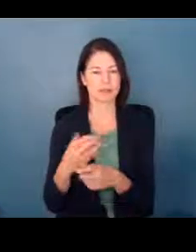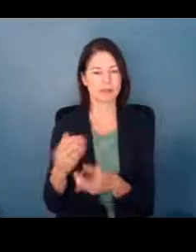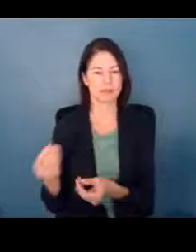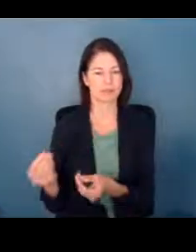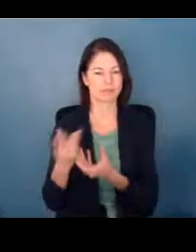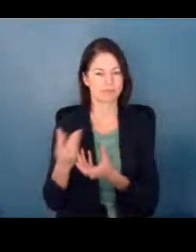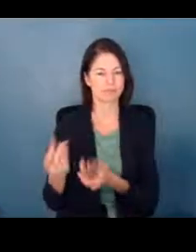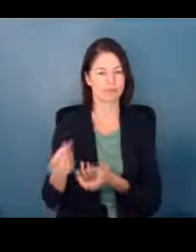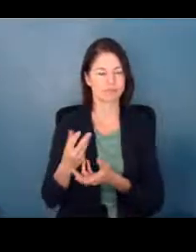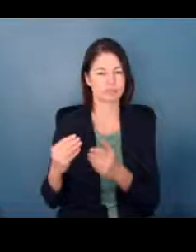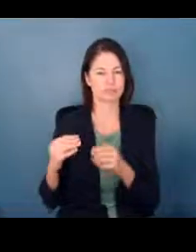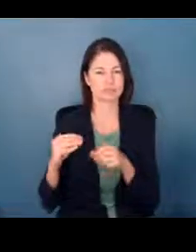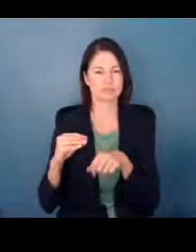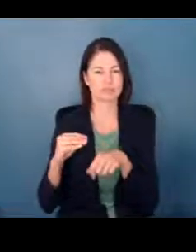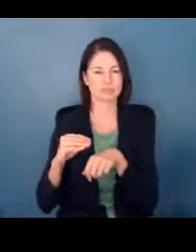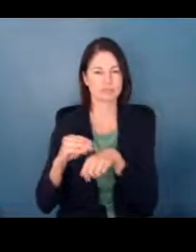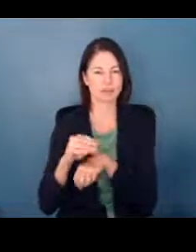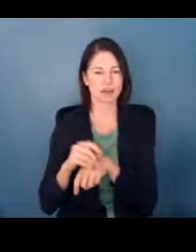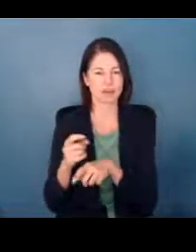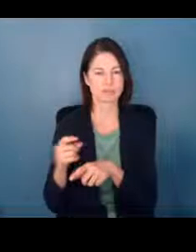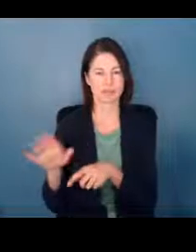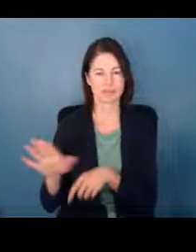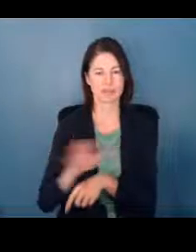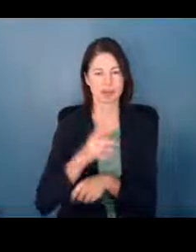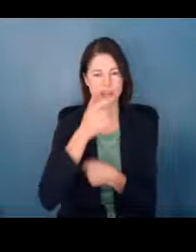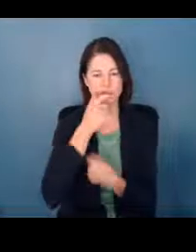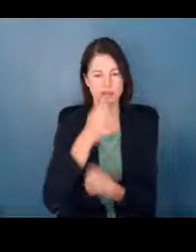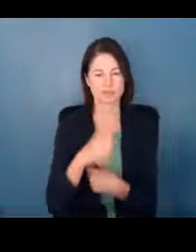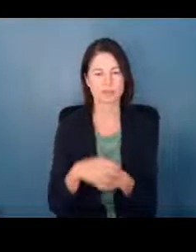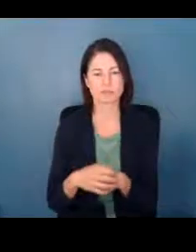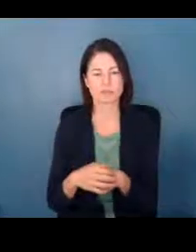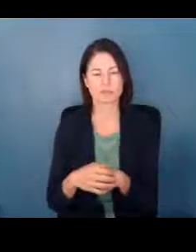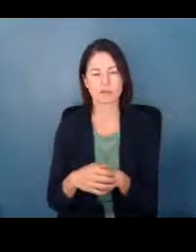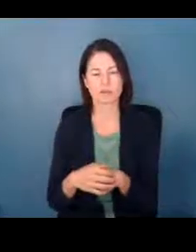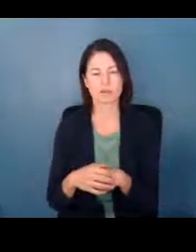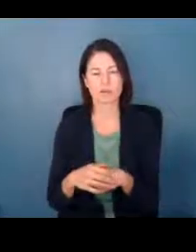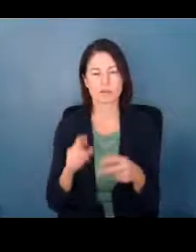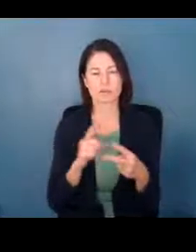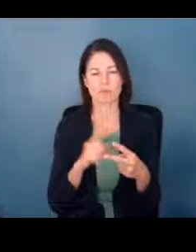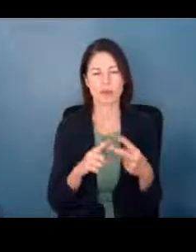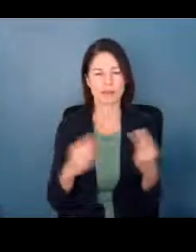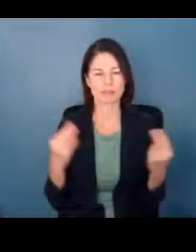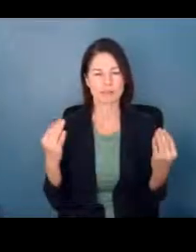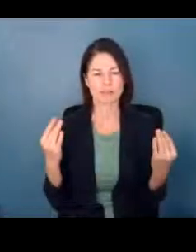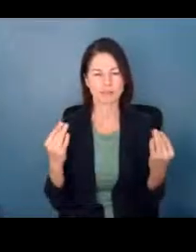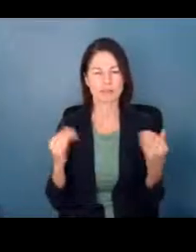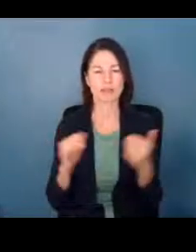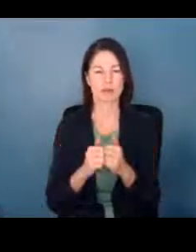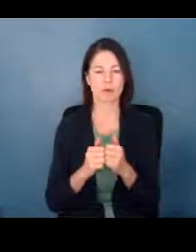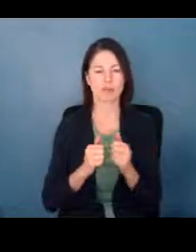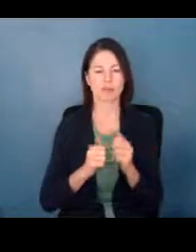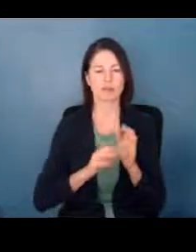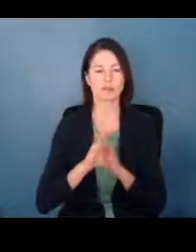and their interest. And so those factors together were how we came up with these different groups, because electric vehicles, those